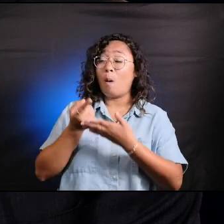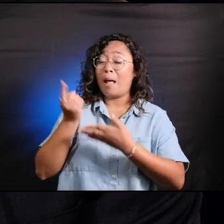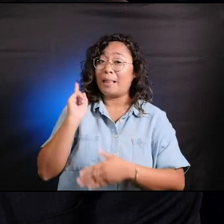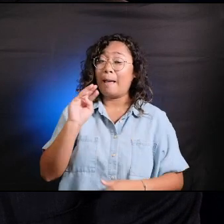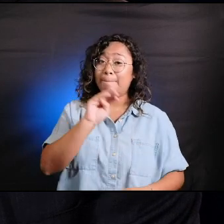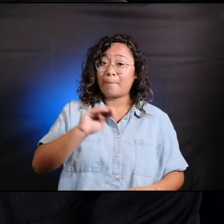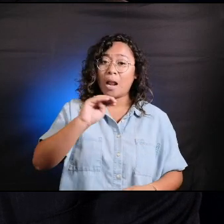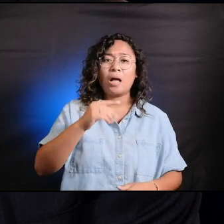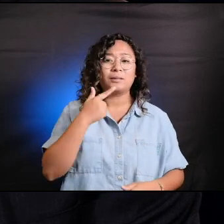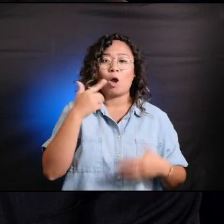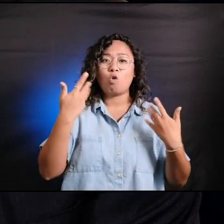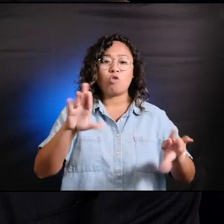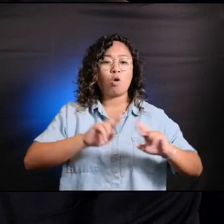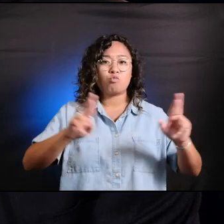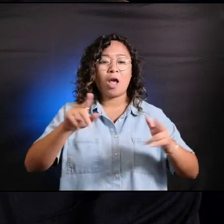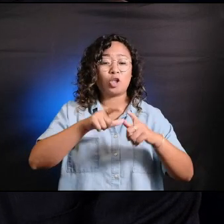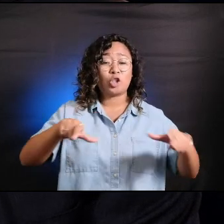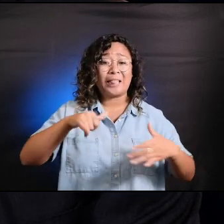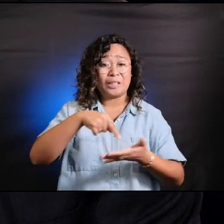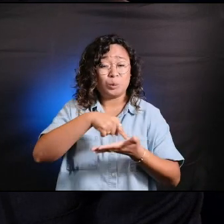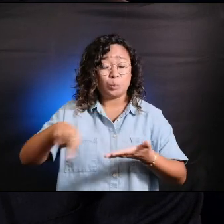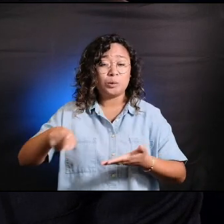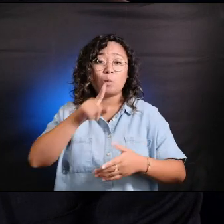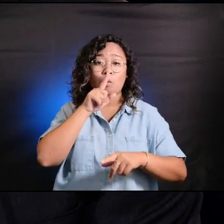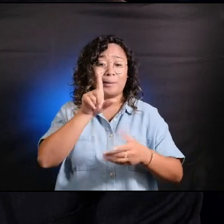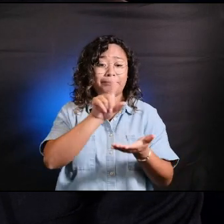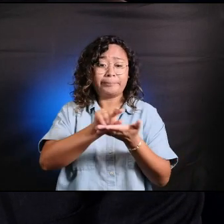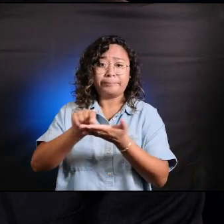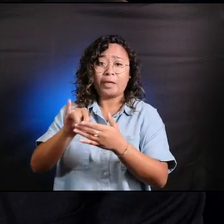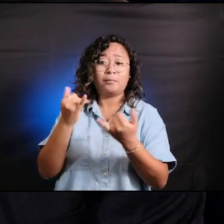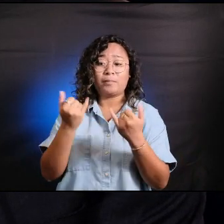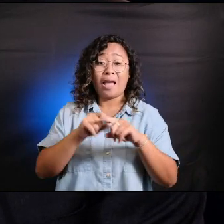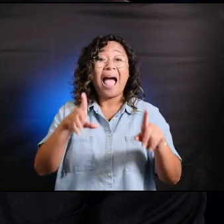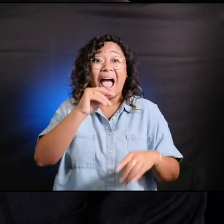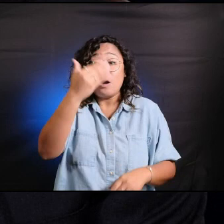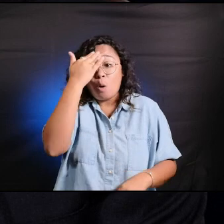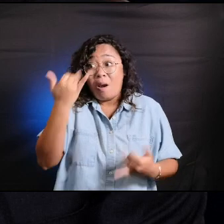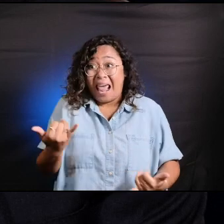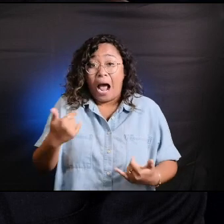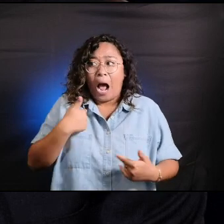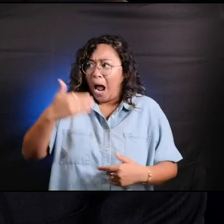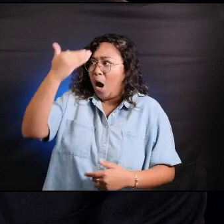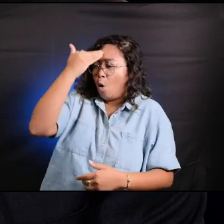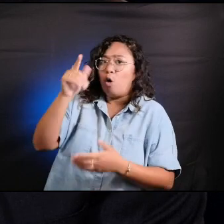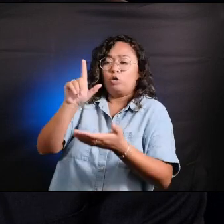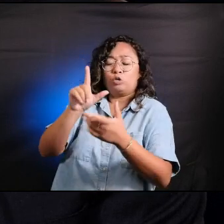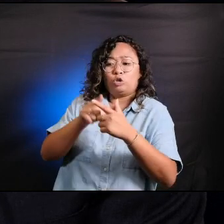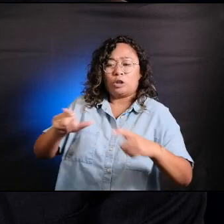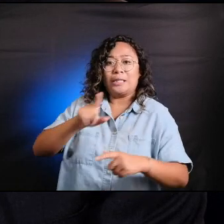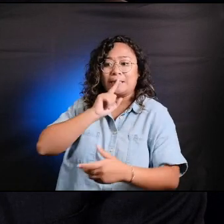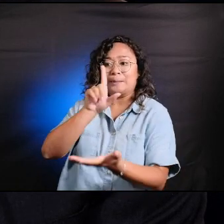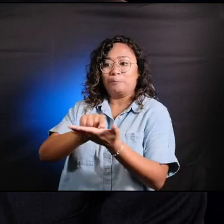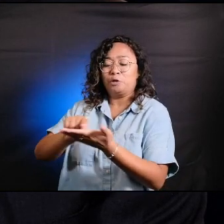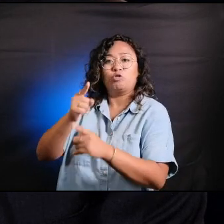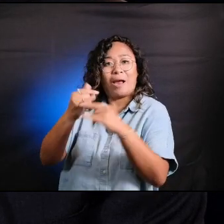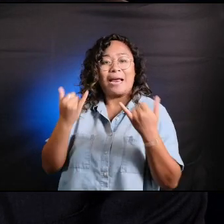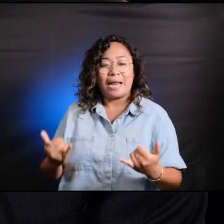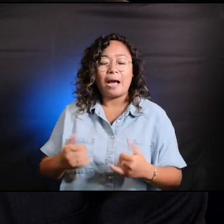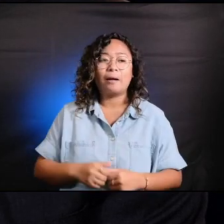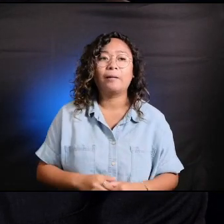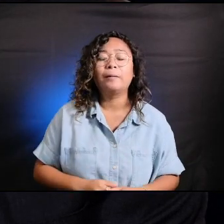week that I would cut the checks this week, and the checks are being printed right now. Okay. Well, obviously he's